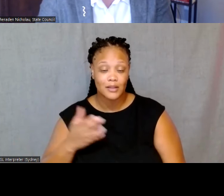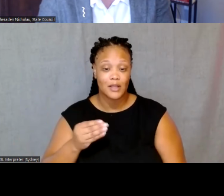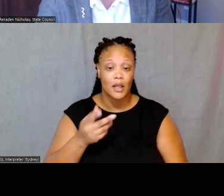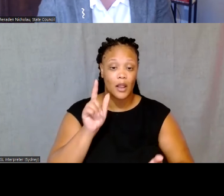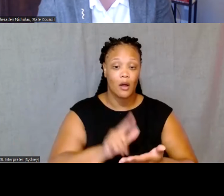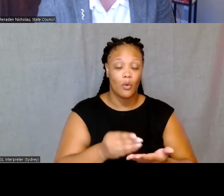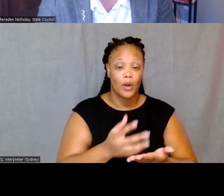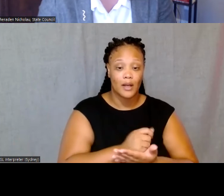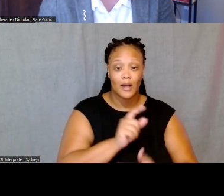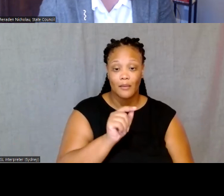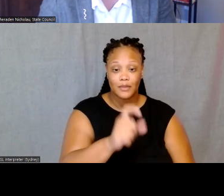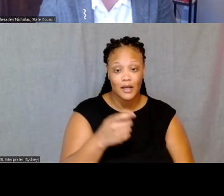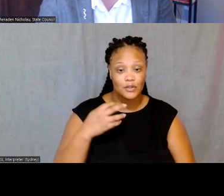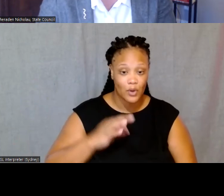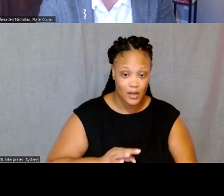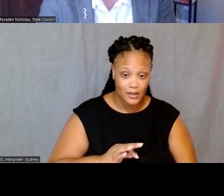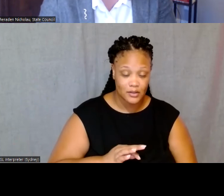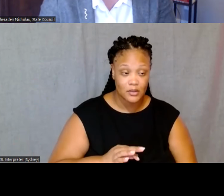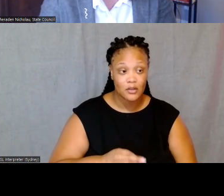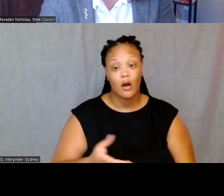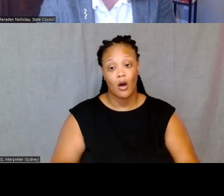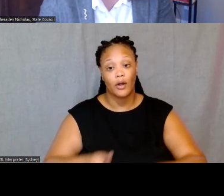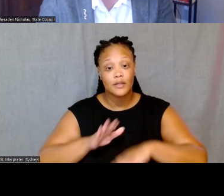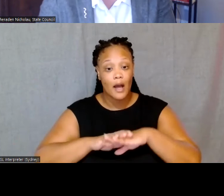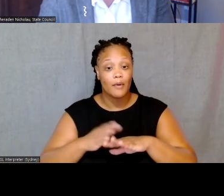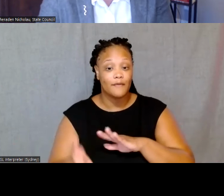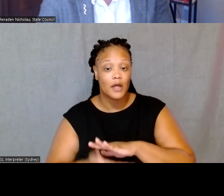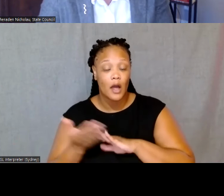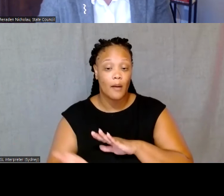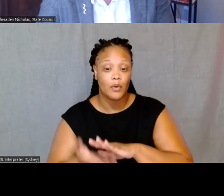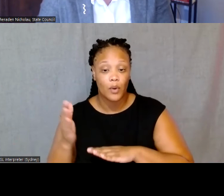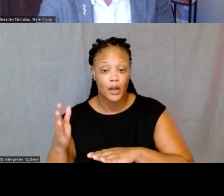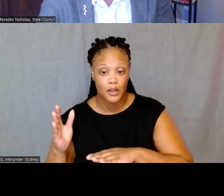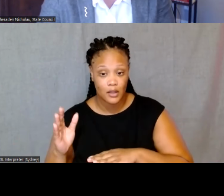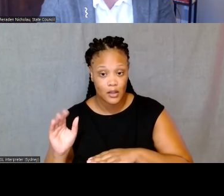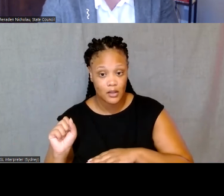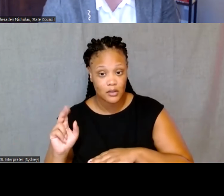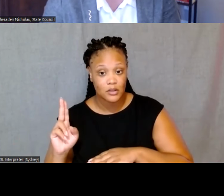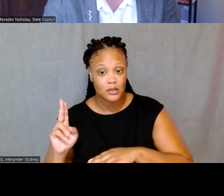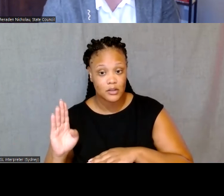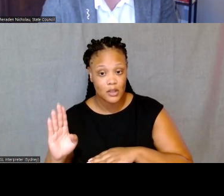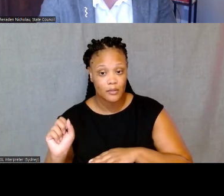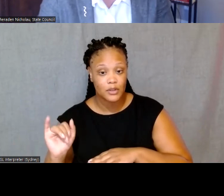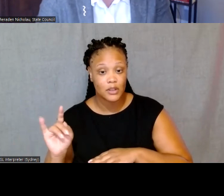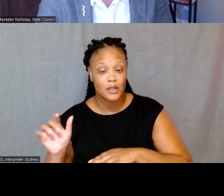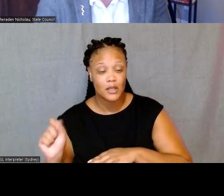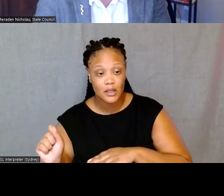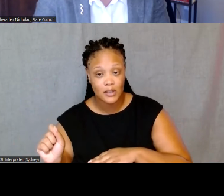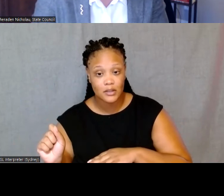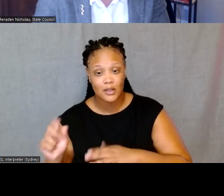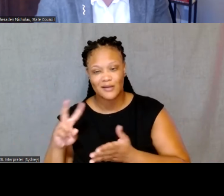well as the operating subsidies. So everything from housing choice vouchers, project rental assistance